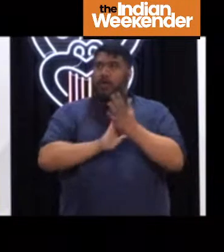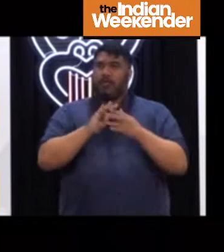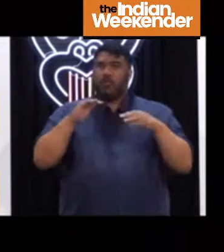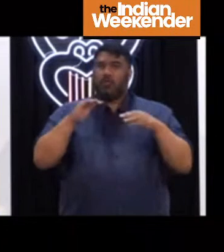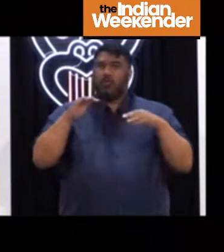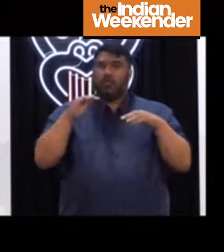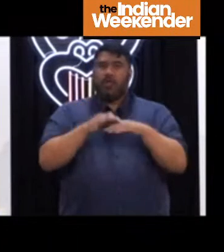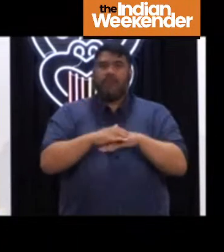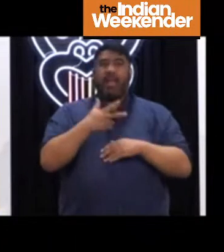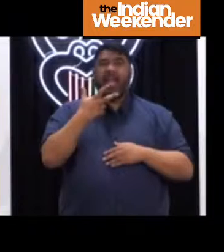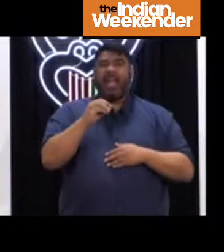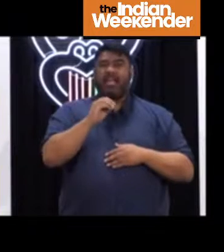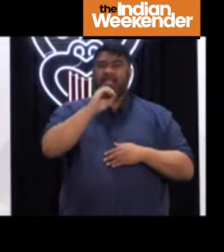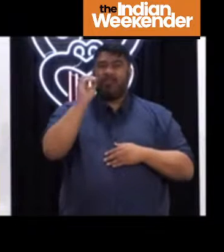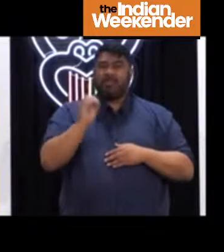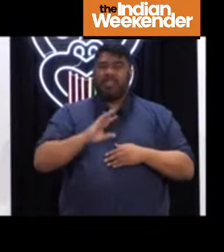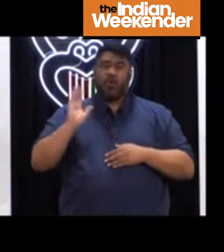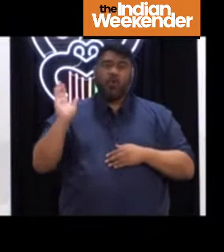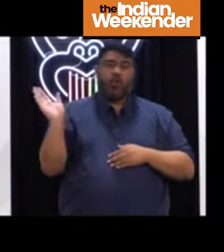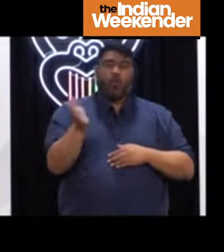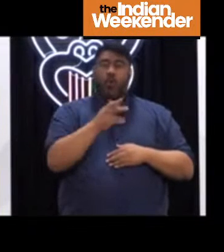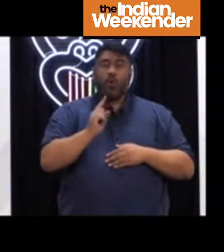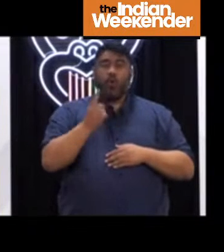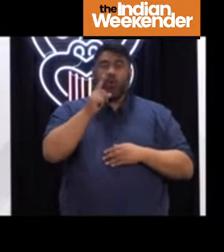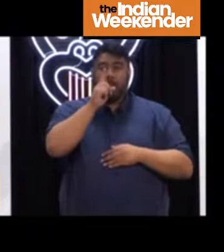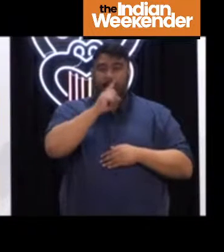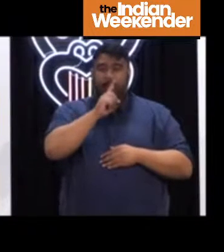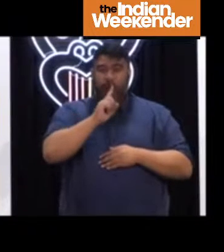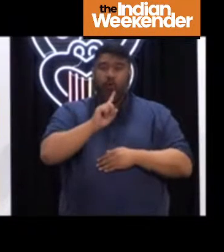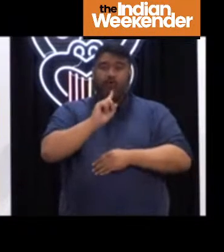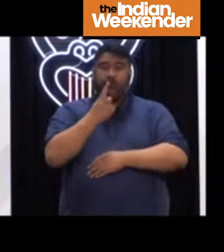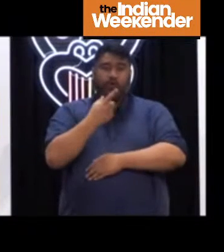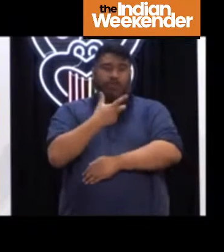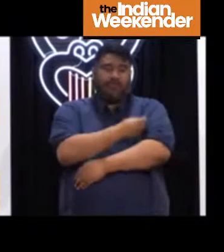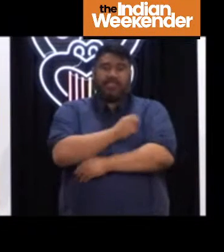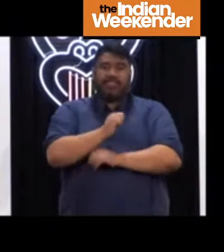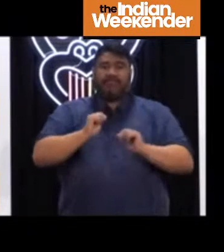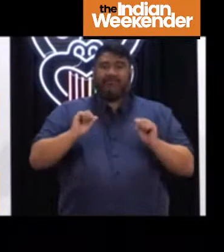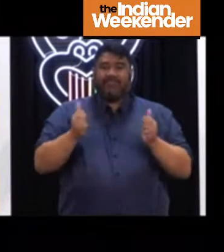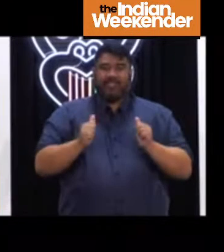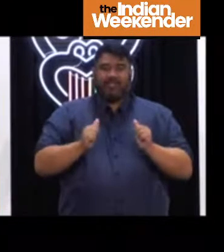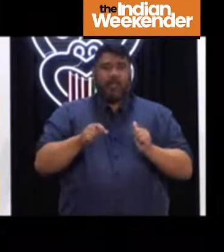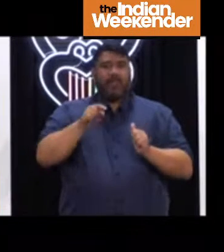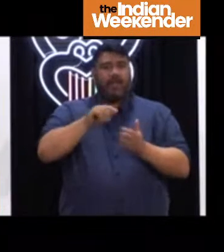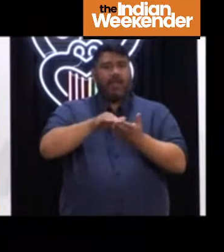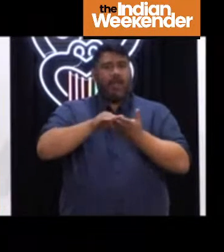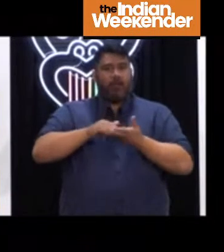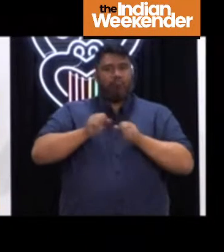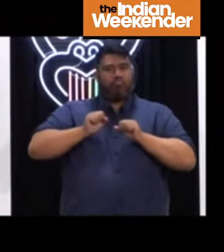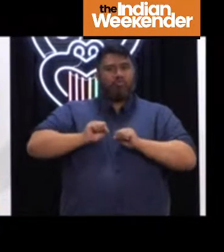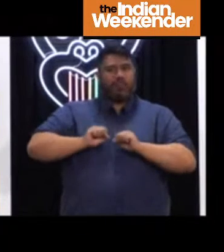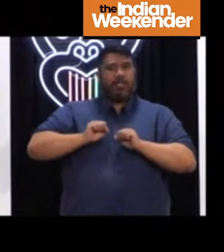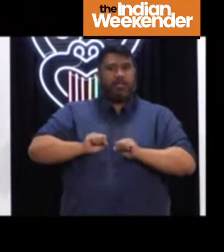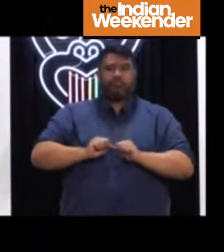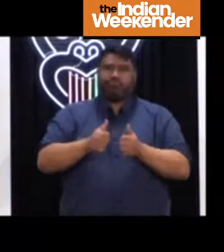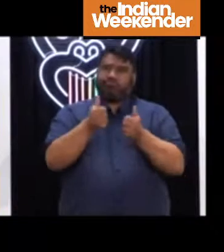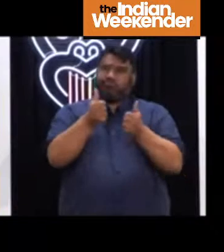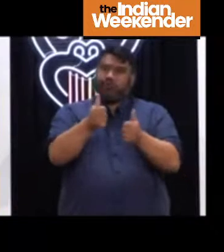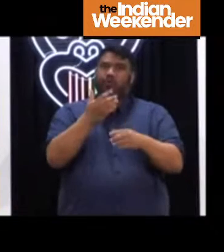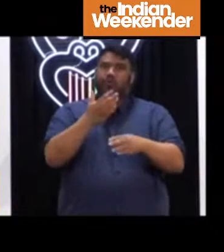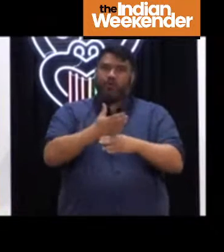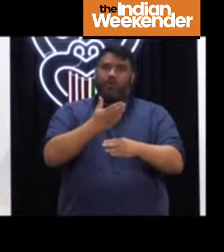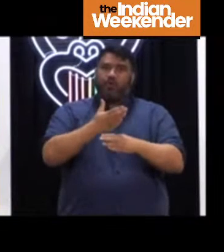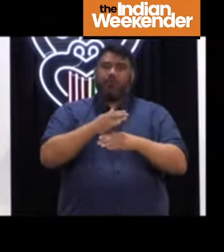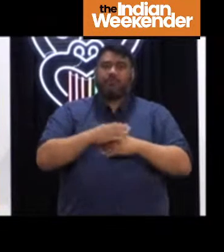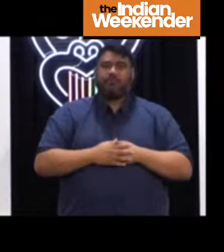1 week's time, and we'll be well on our way to the city being better protected against the virus. Let me be clear on why